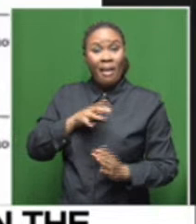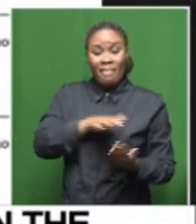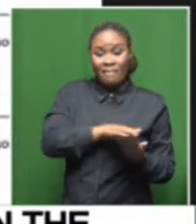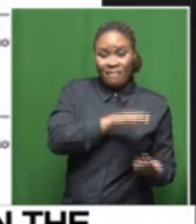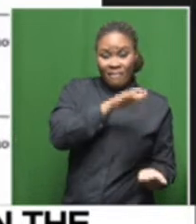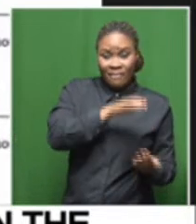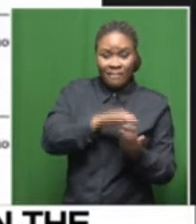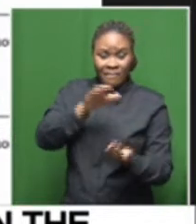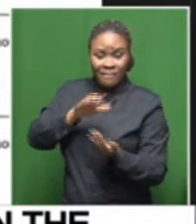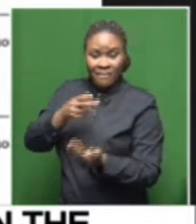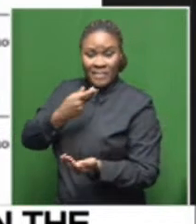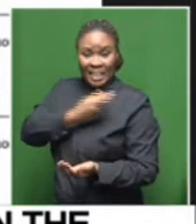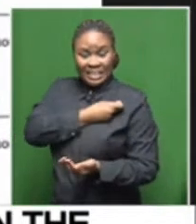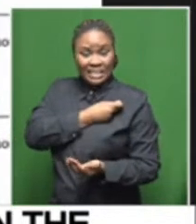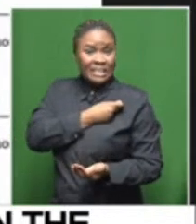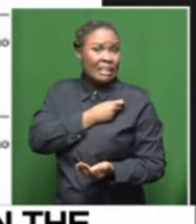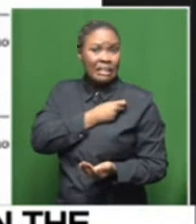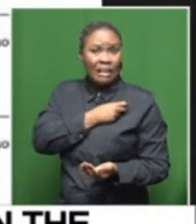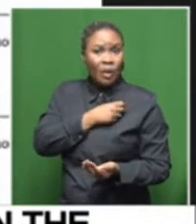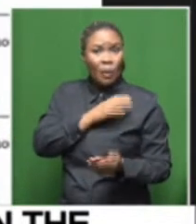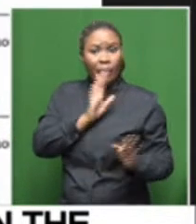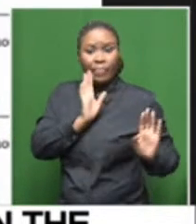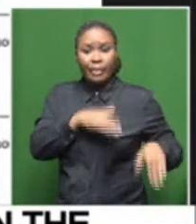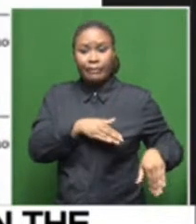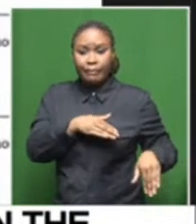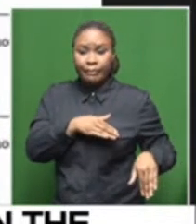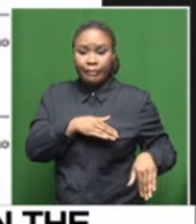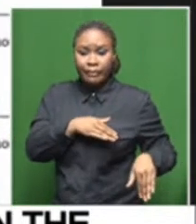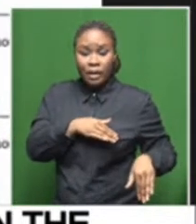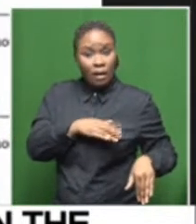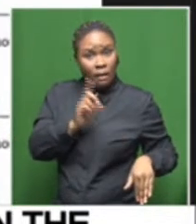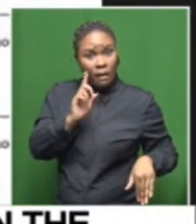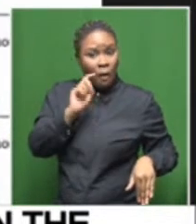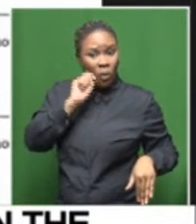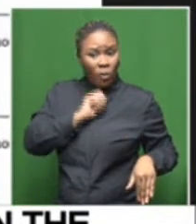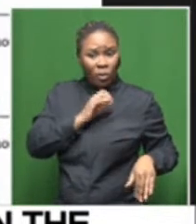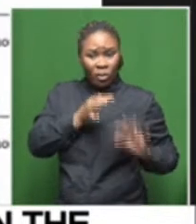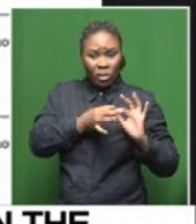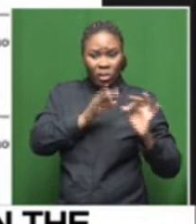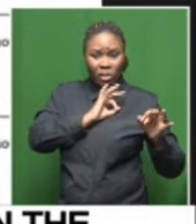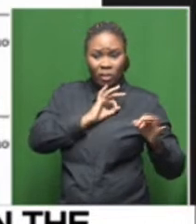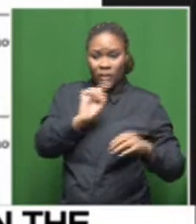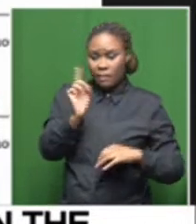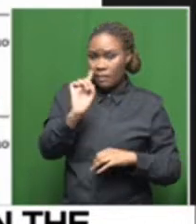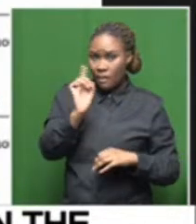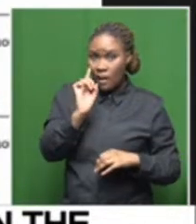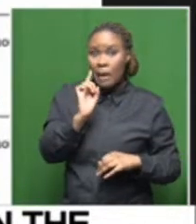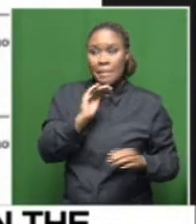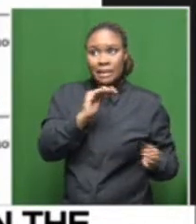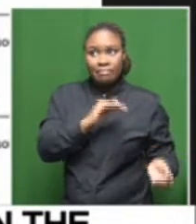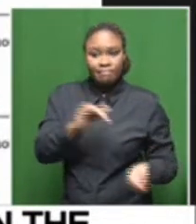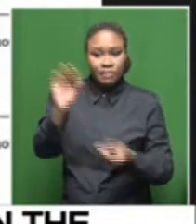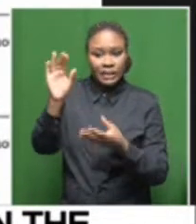vaccine doses. And as time goes on, as more people come forward, we can be able to utilize